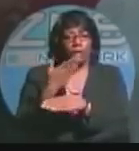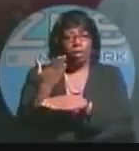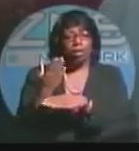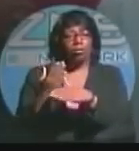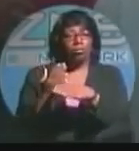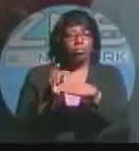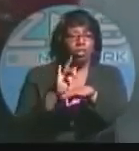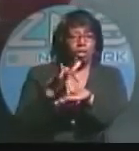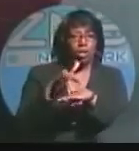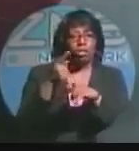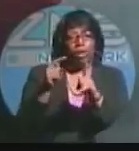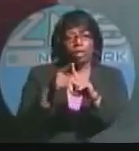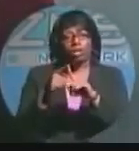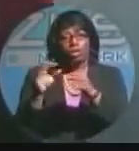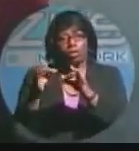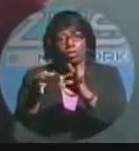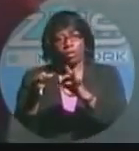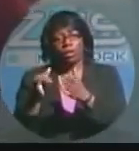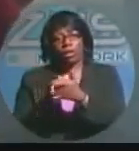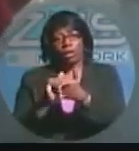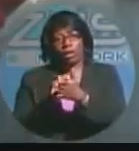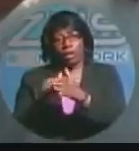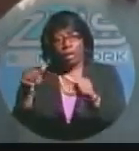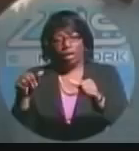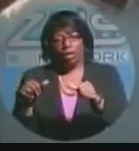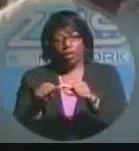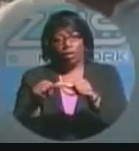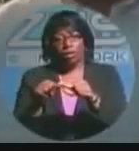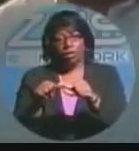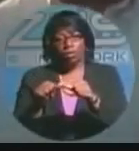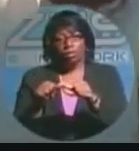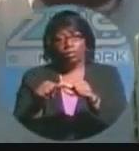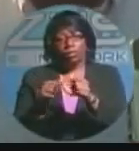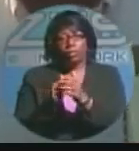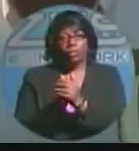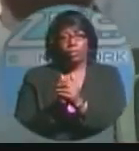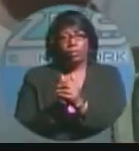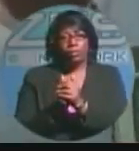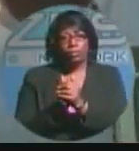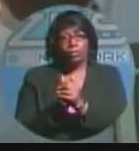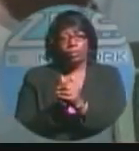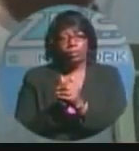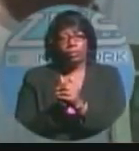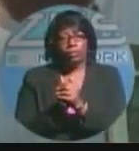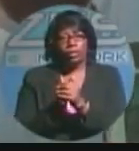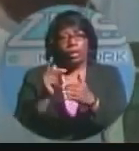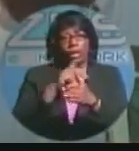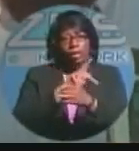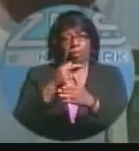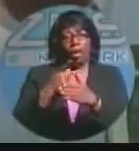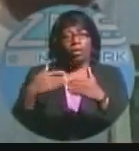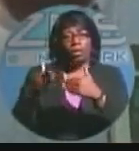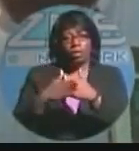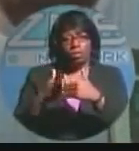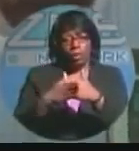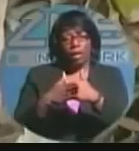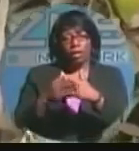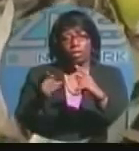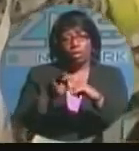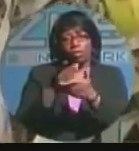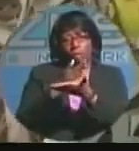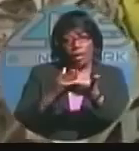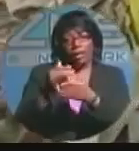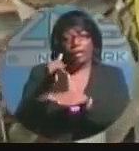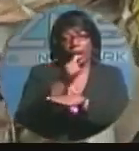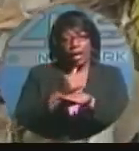and they were trying to raise it because they have some issues with equipment at BEC apparently. but power has been restored to a portion of the island.